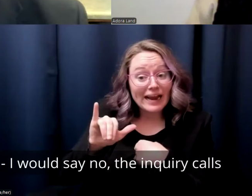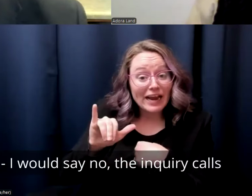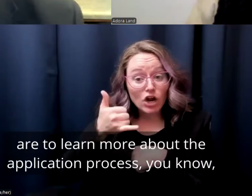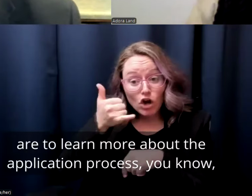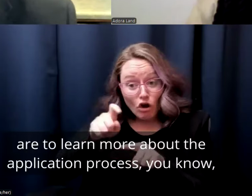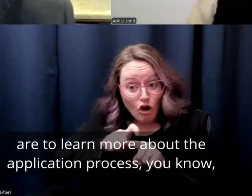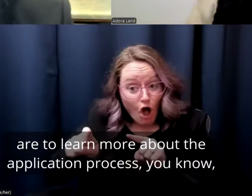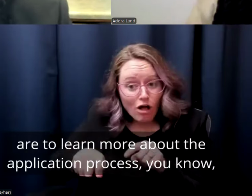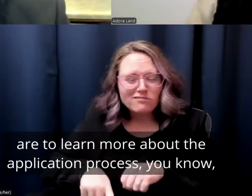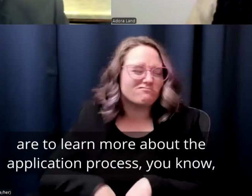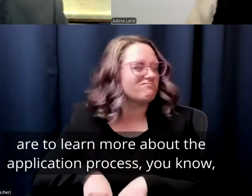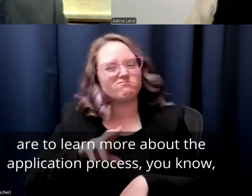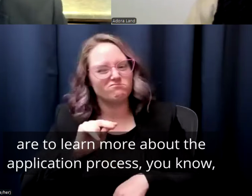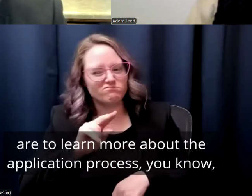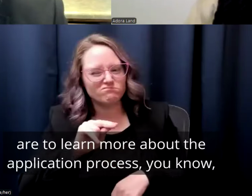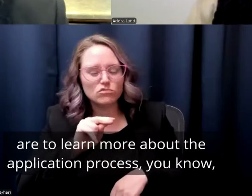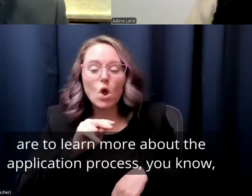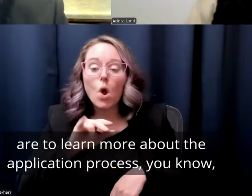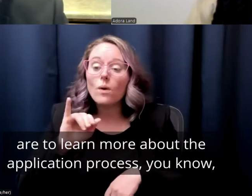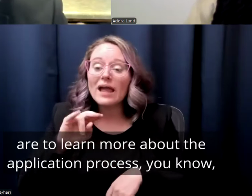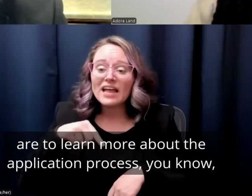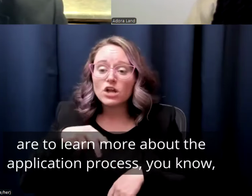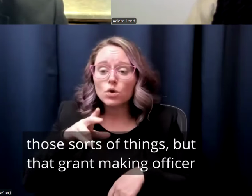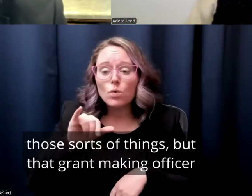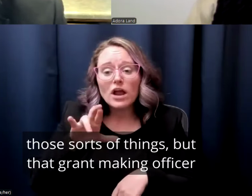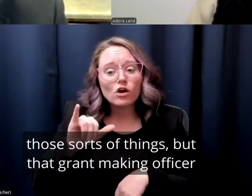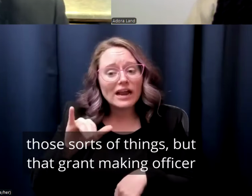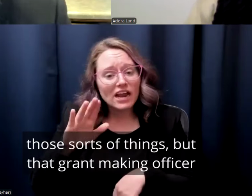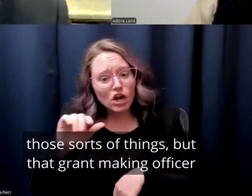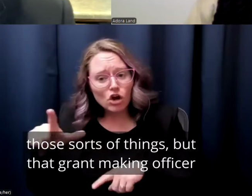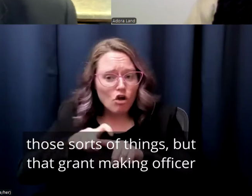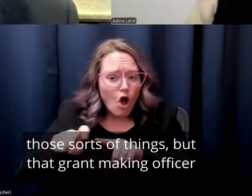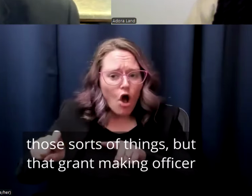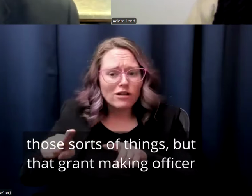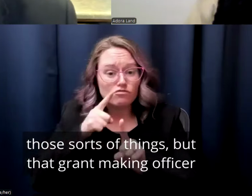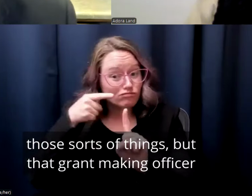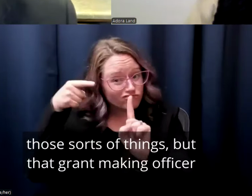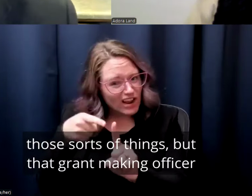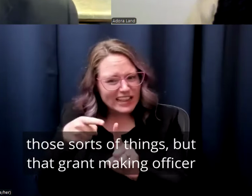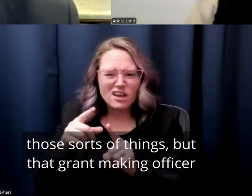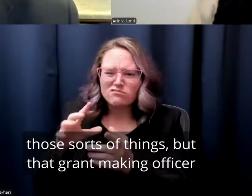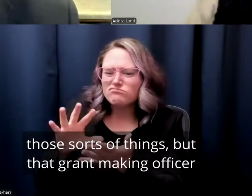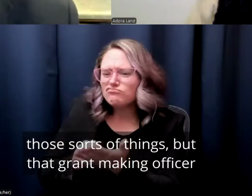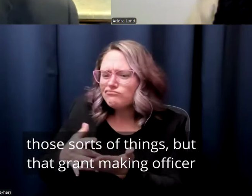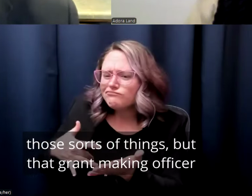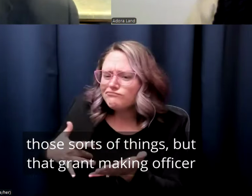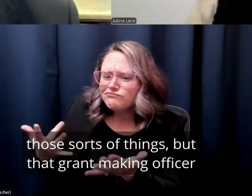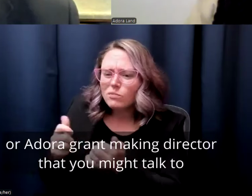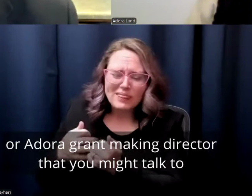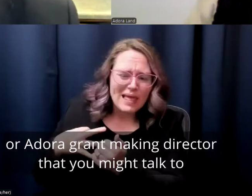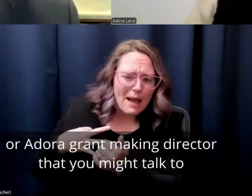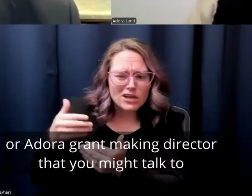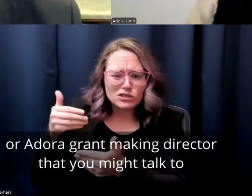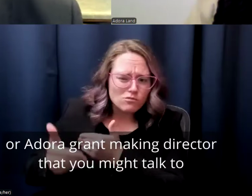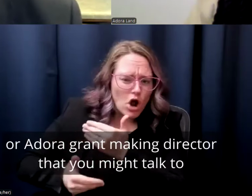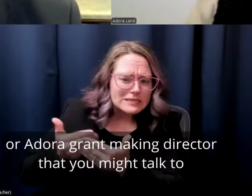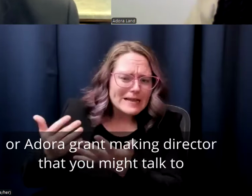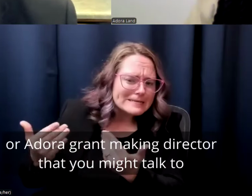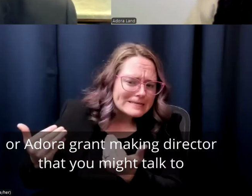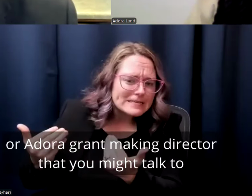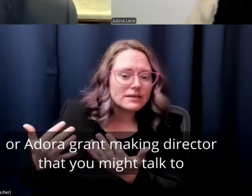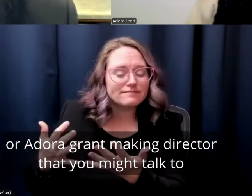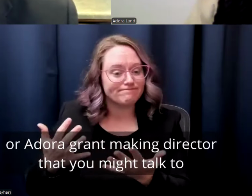inquiry calls are to learn more about the application process, those sorts of things. But that grant making officer or a DORA